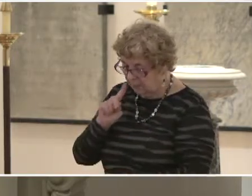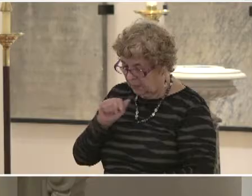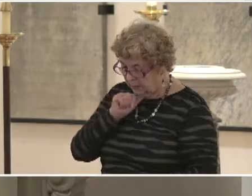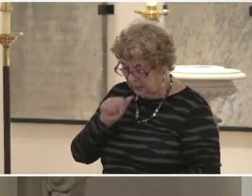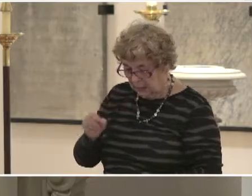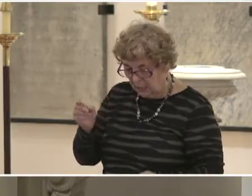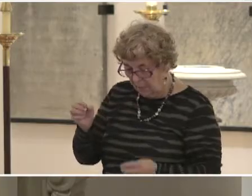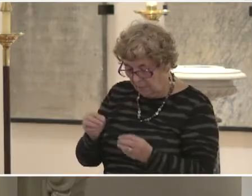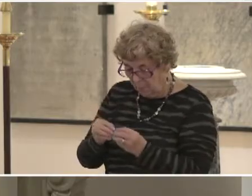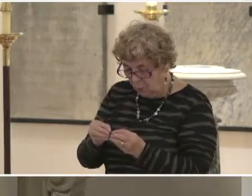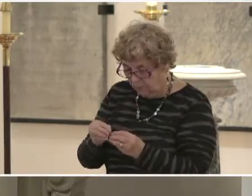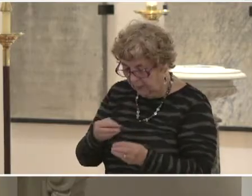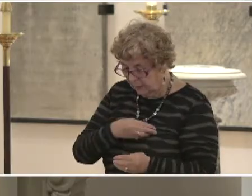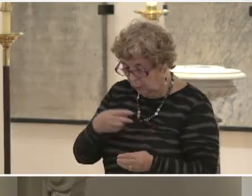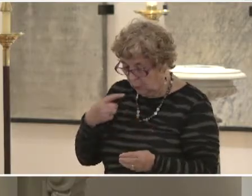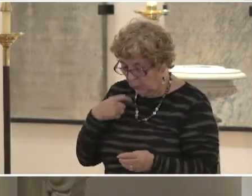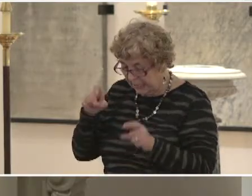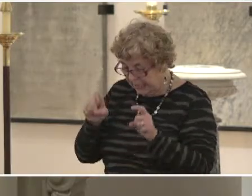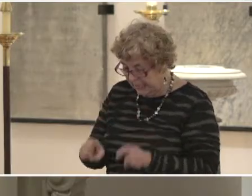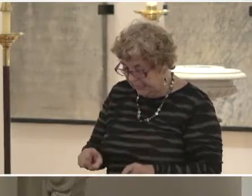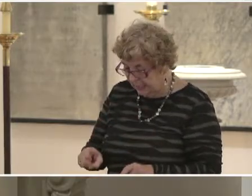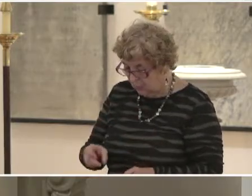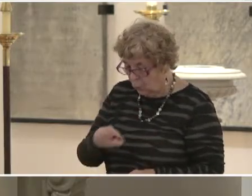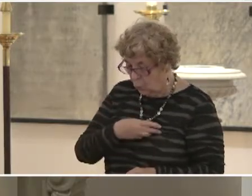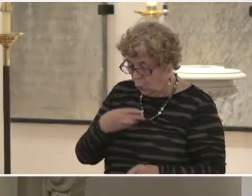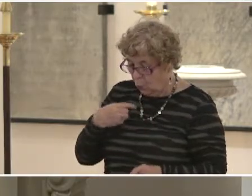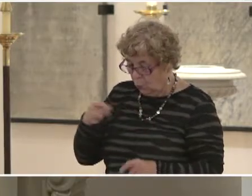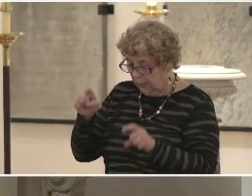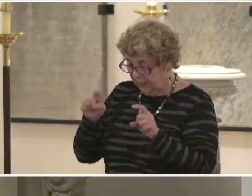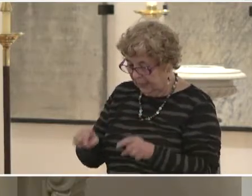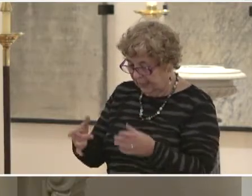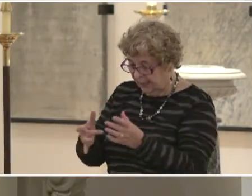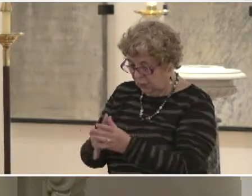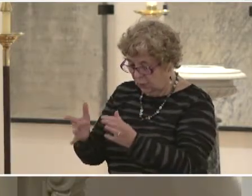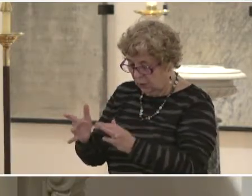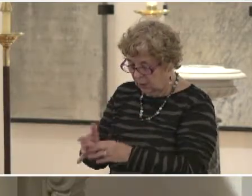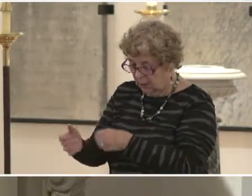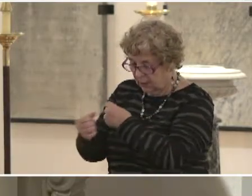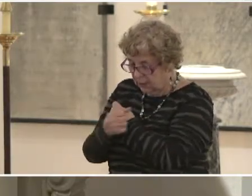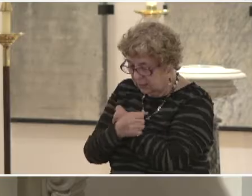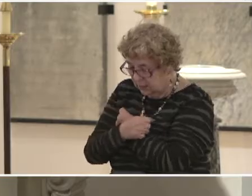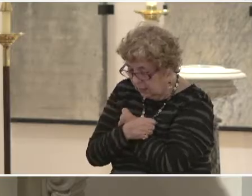For that too is the work of the Holy Spirit.